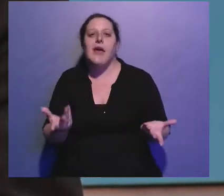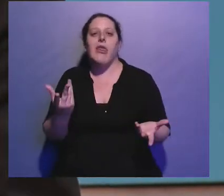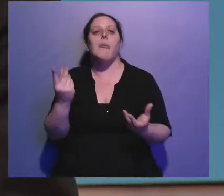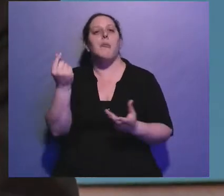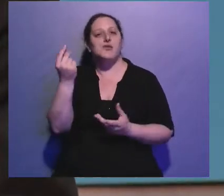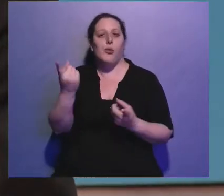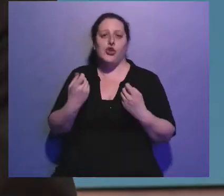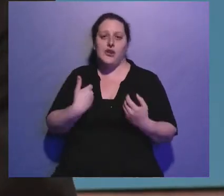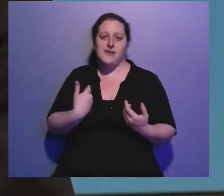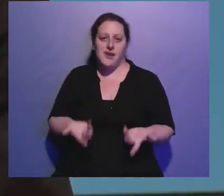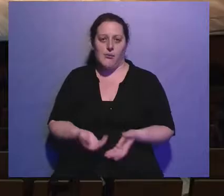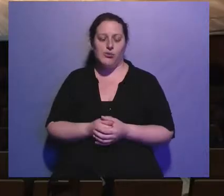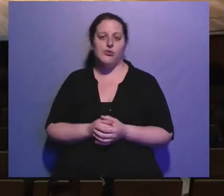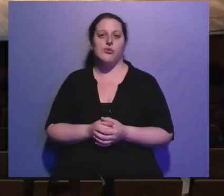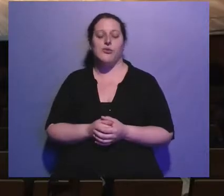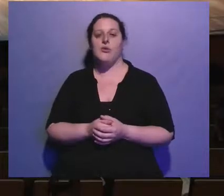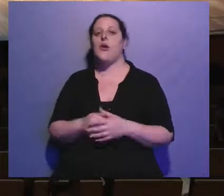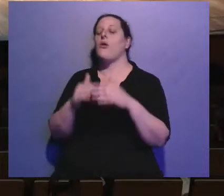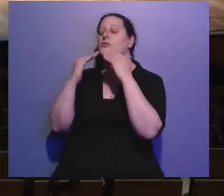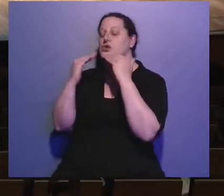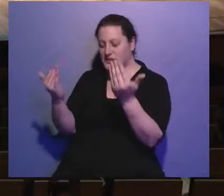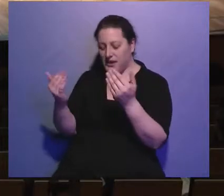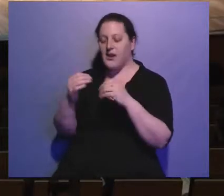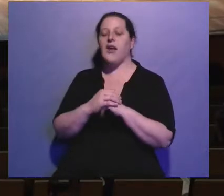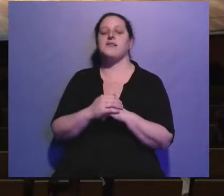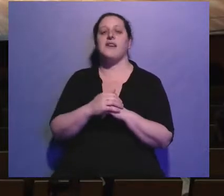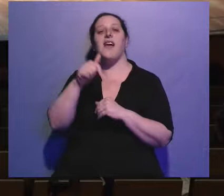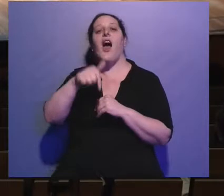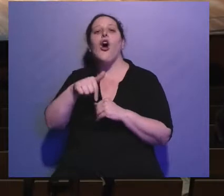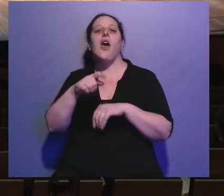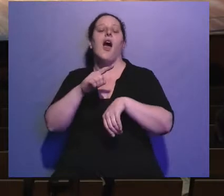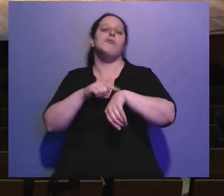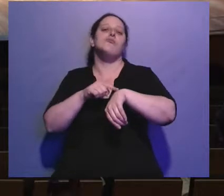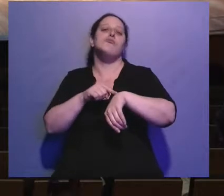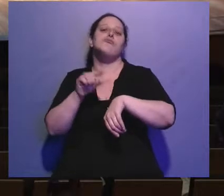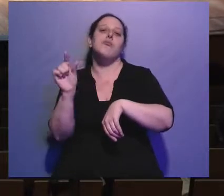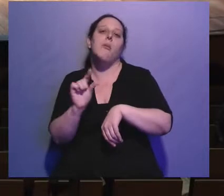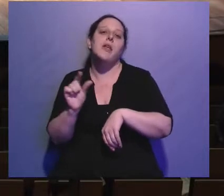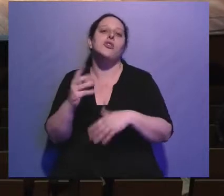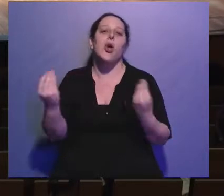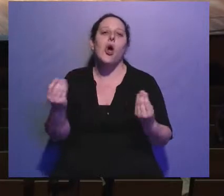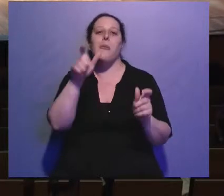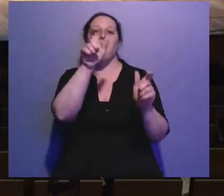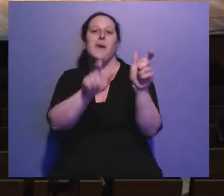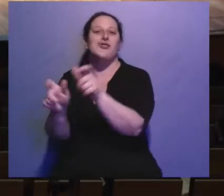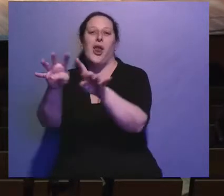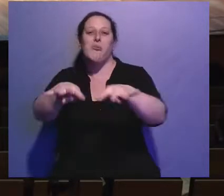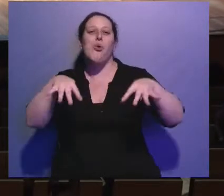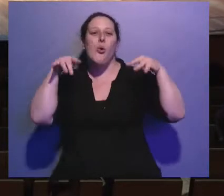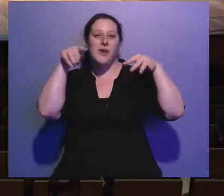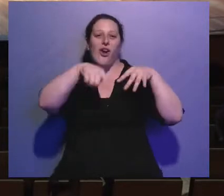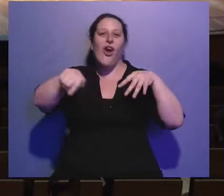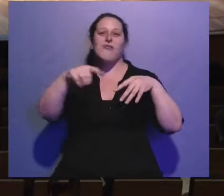also be one way of responding to the needs of the citizens. Thank you. Now we have a few minutes